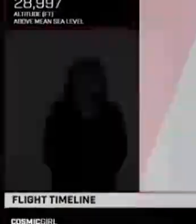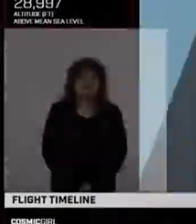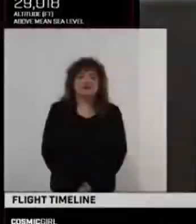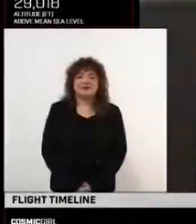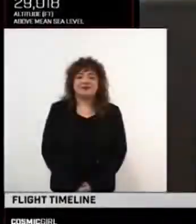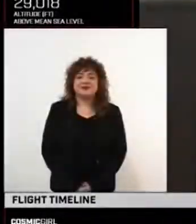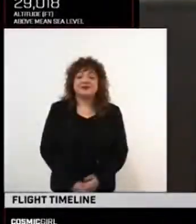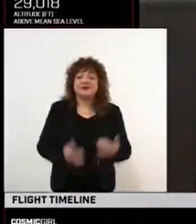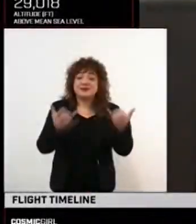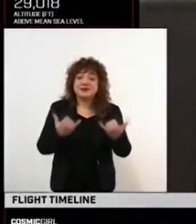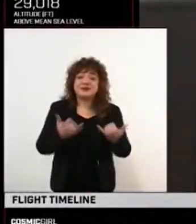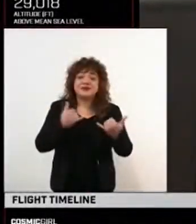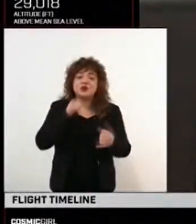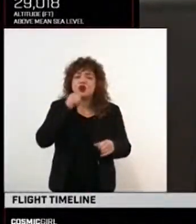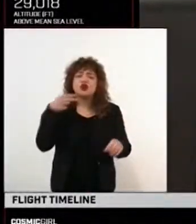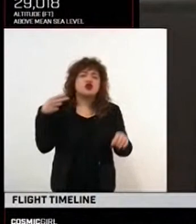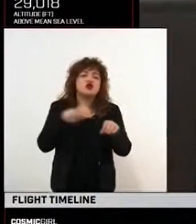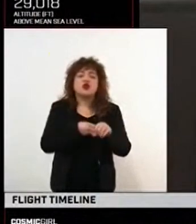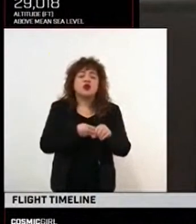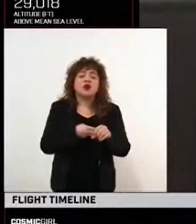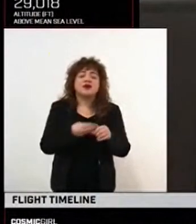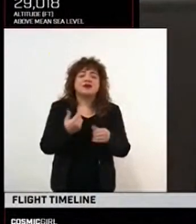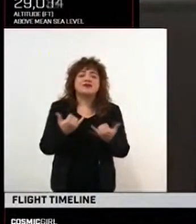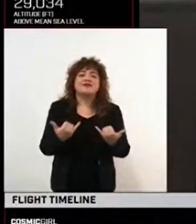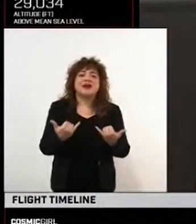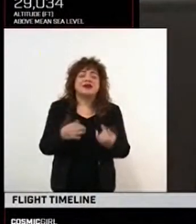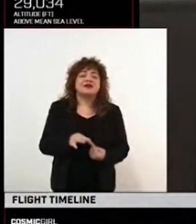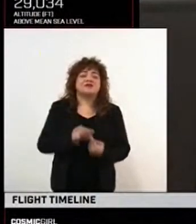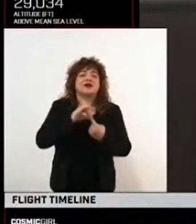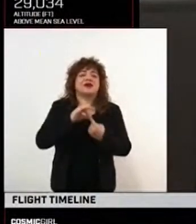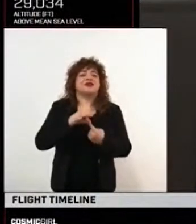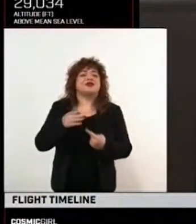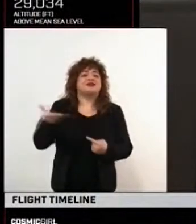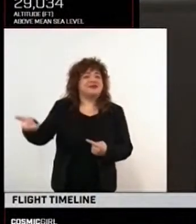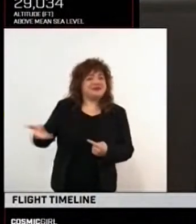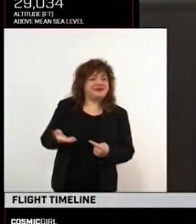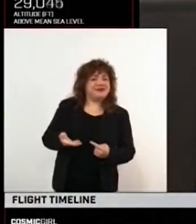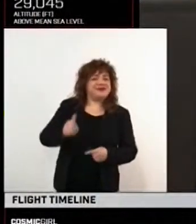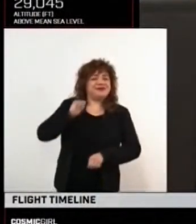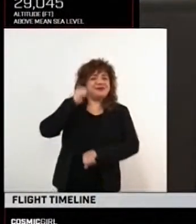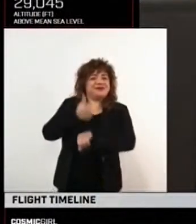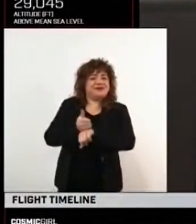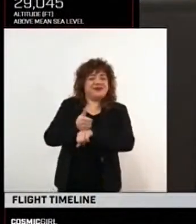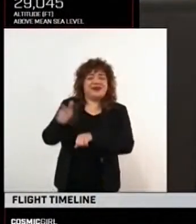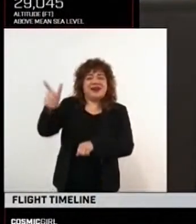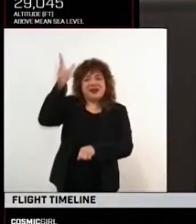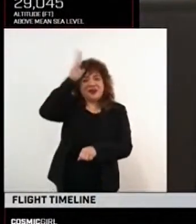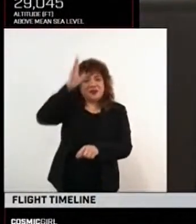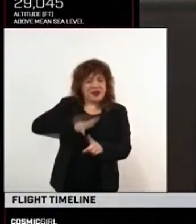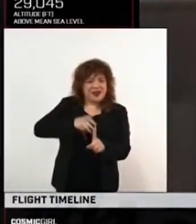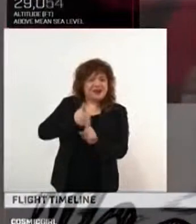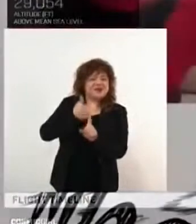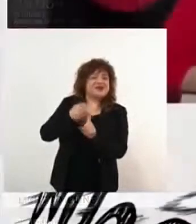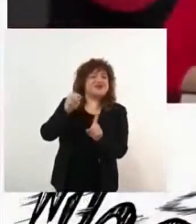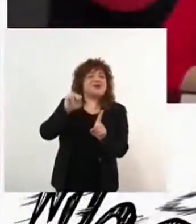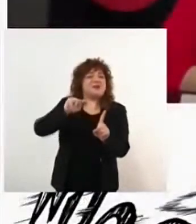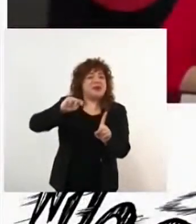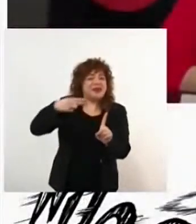And now joining us is a very special guest, the founder of the Virgin Group, the man, the myth, the legend himself, Sir Richard